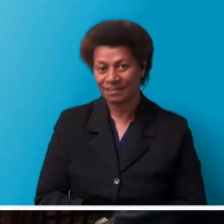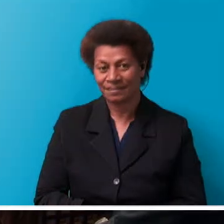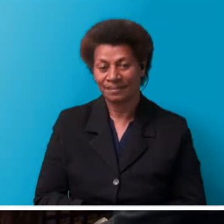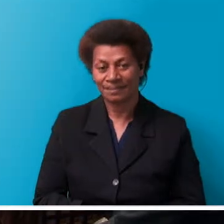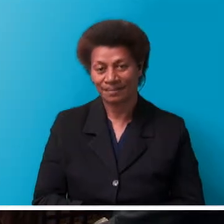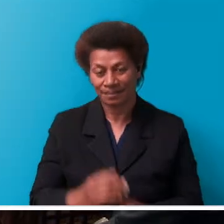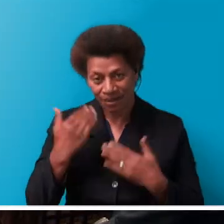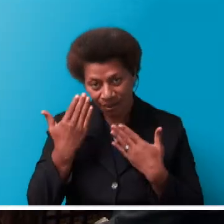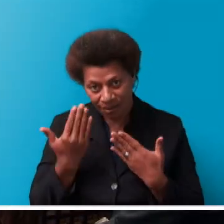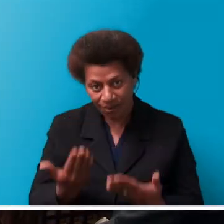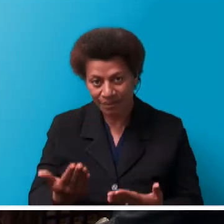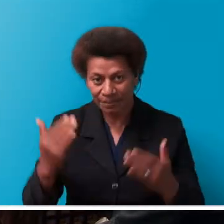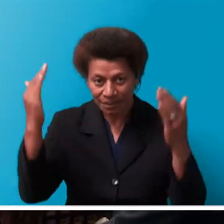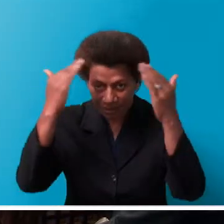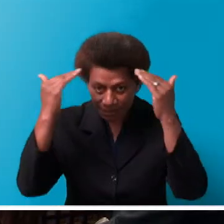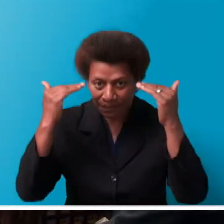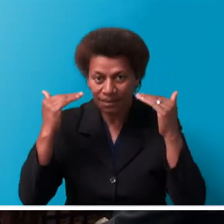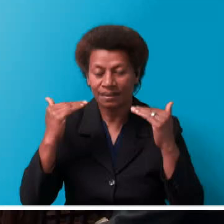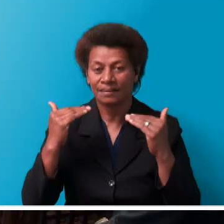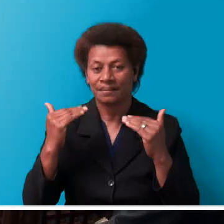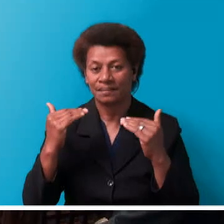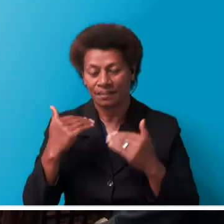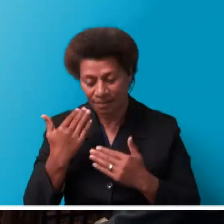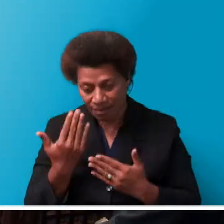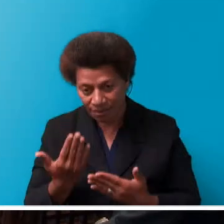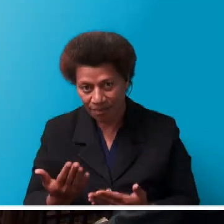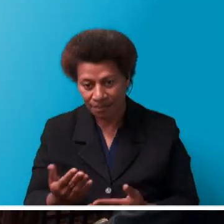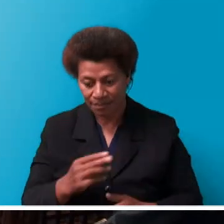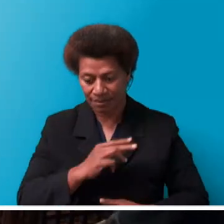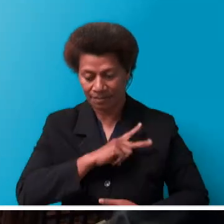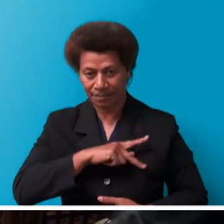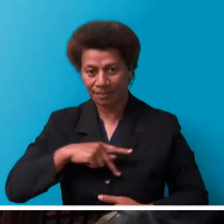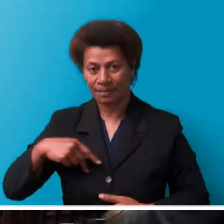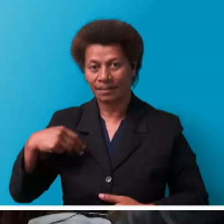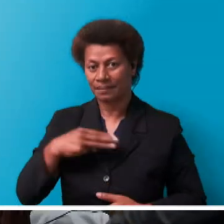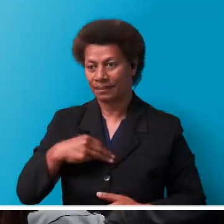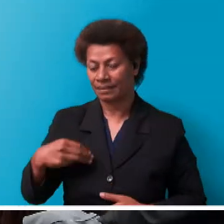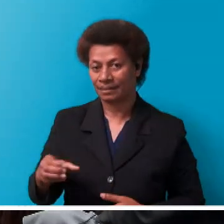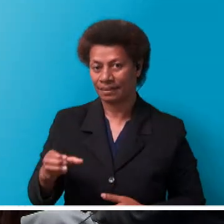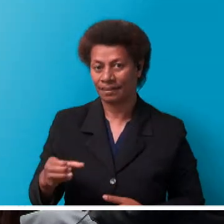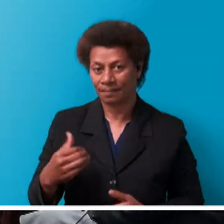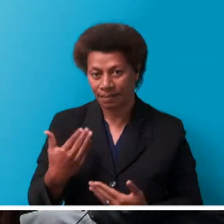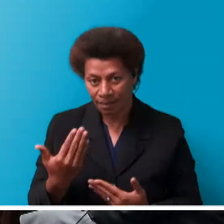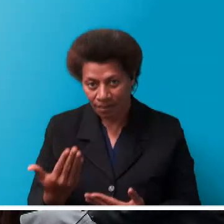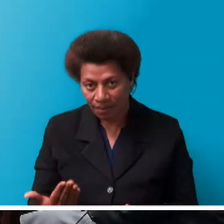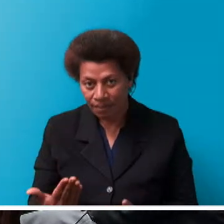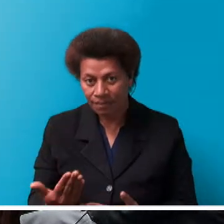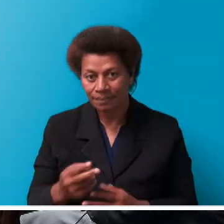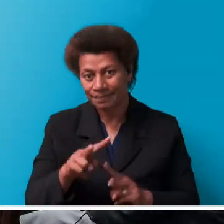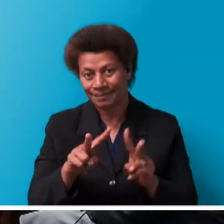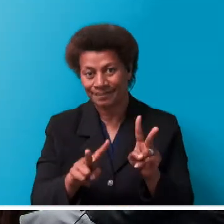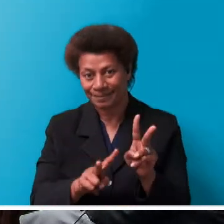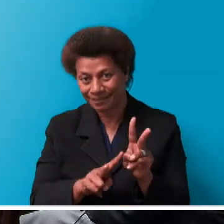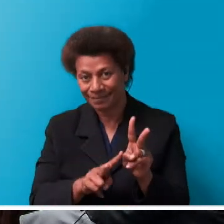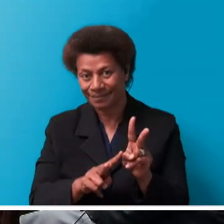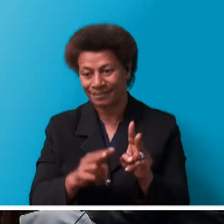The Honourable Speaker, the Honourable Prime Minister, the Honourable Deputy Prime Ministers, the